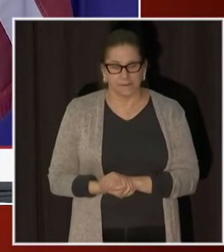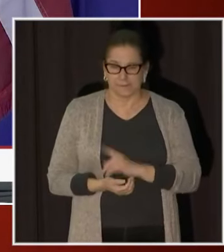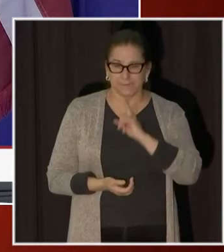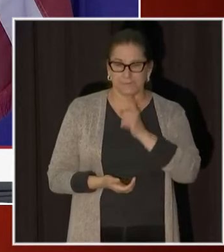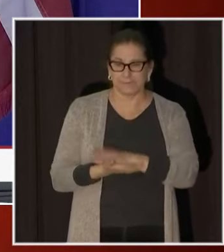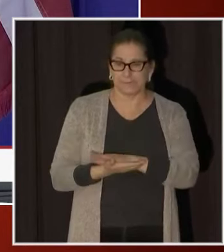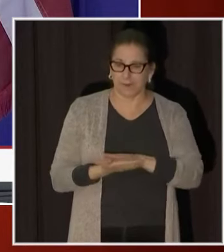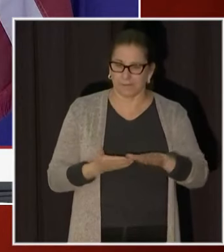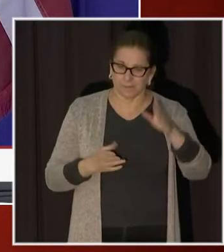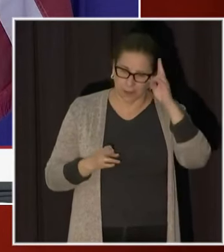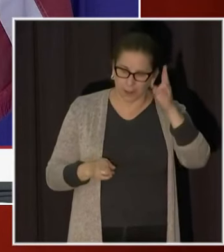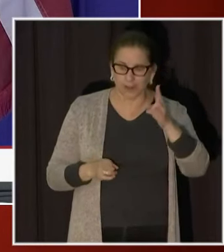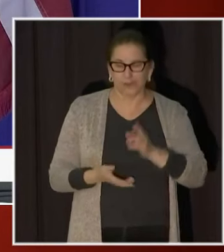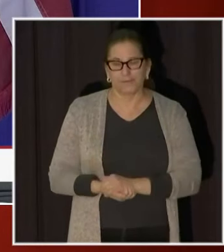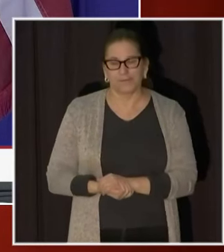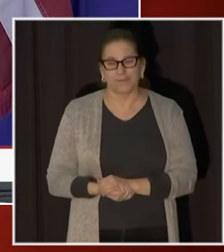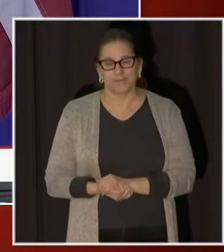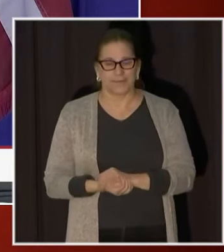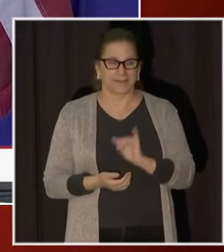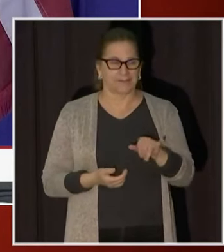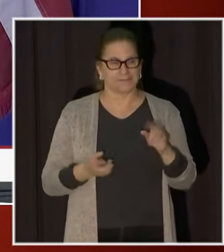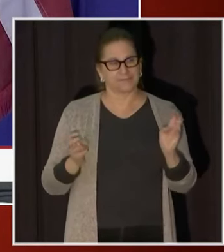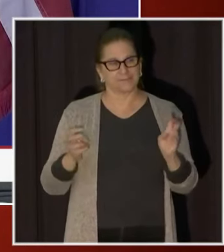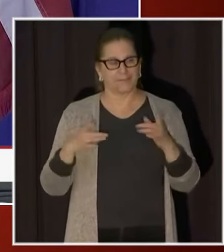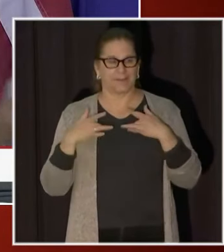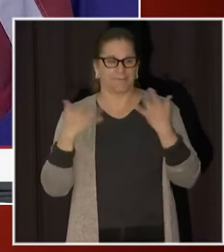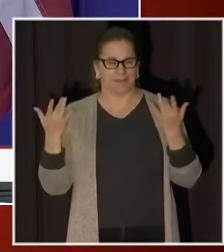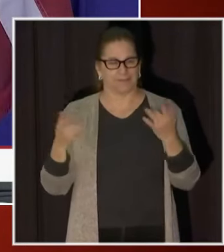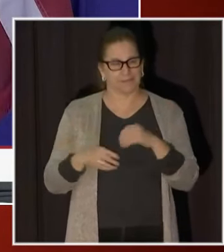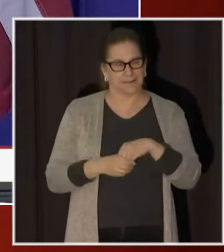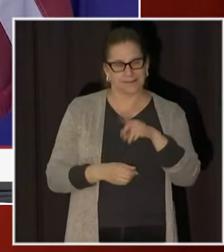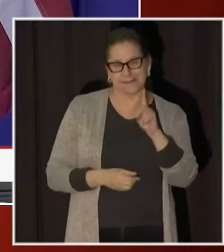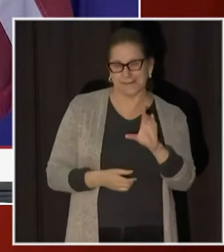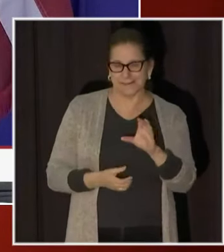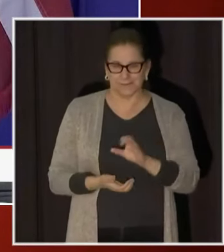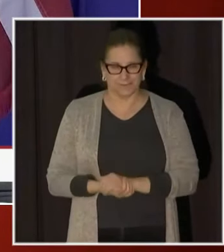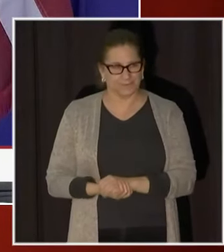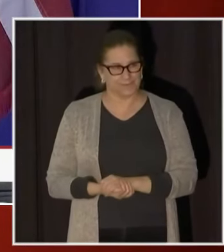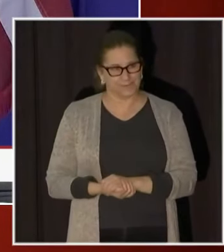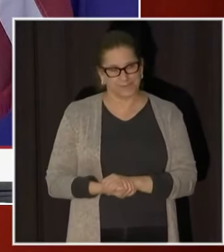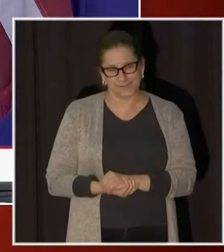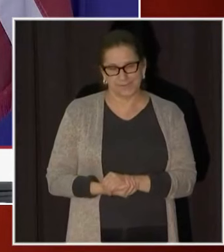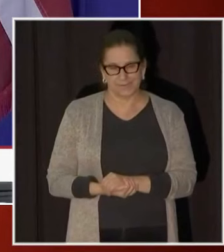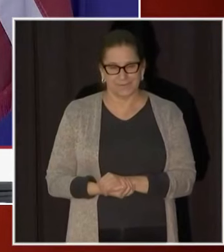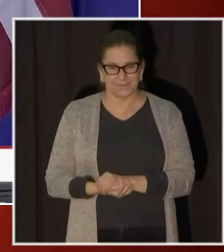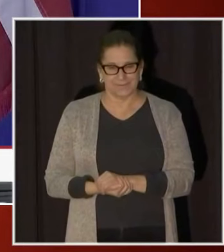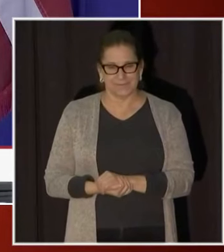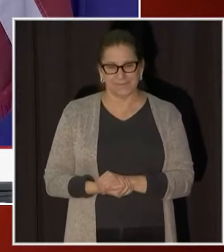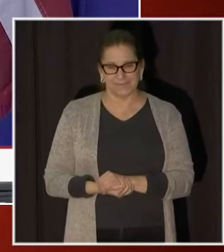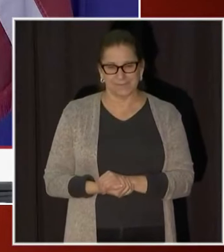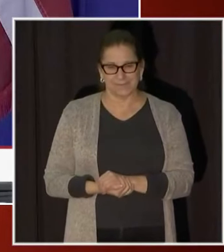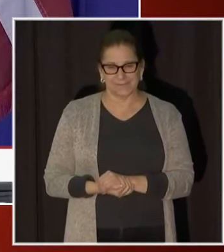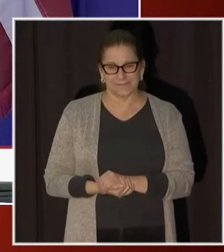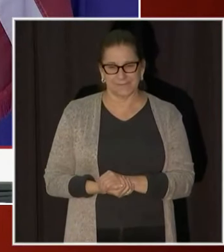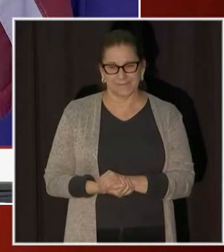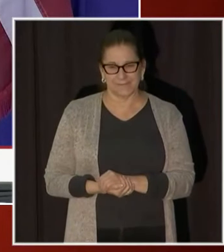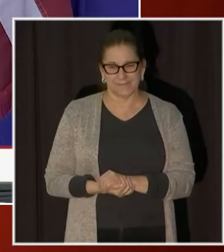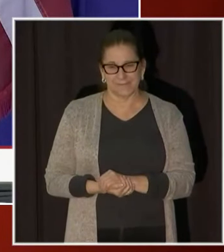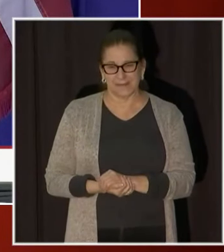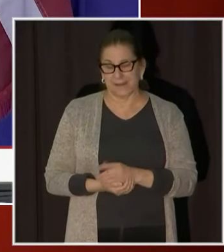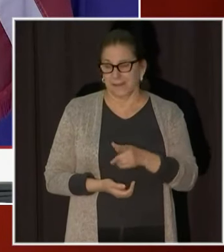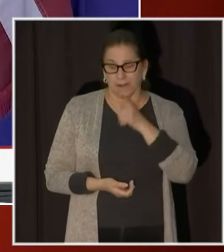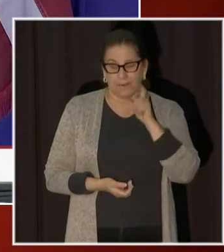some event like that, which wasn't, didn't have to be in, you didn't have to be in one place to experience